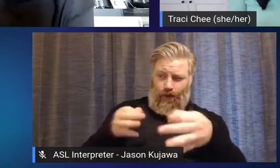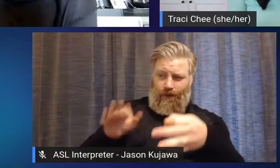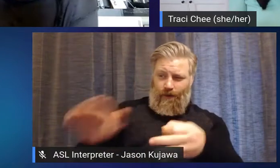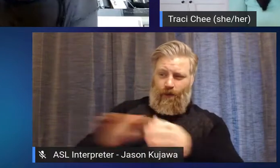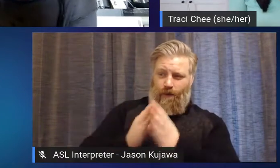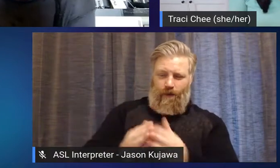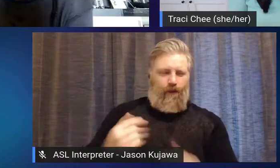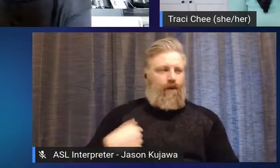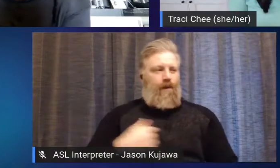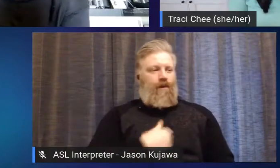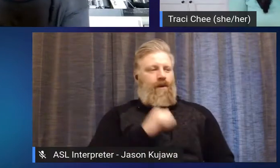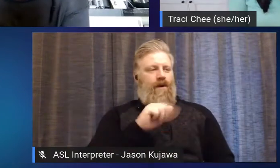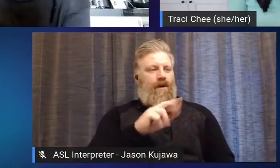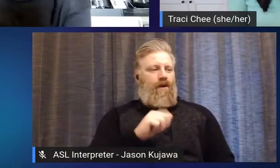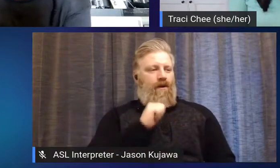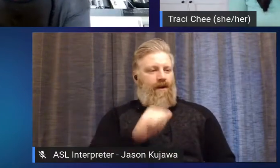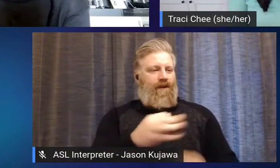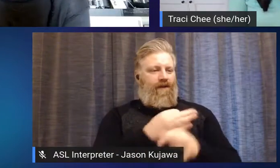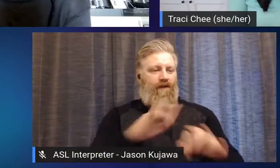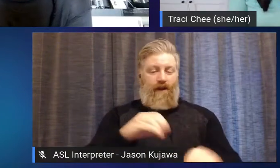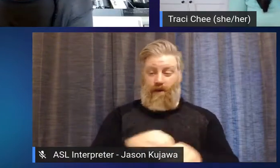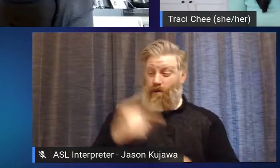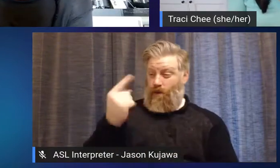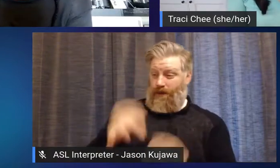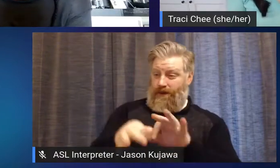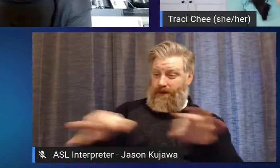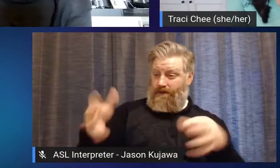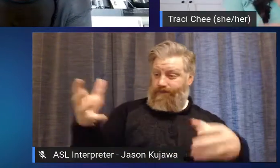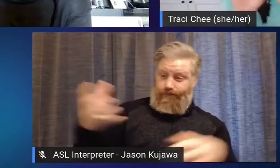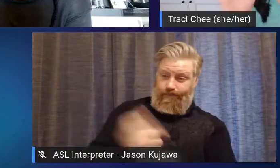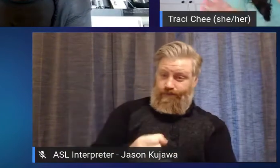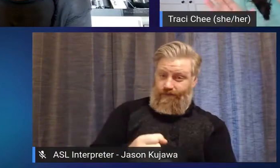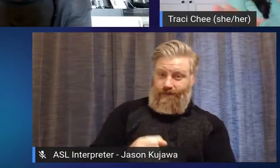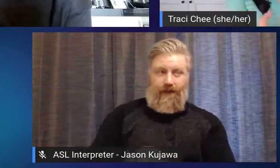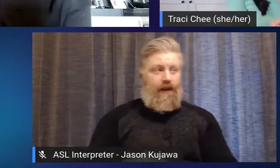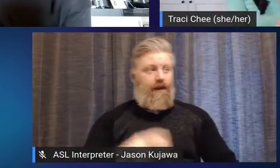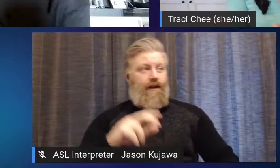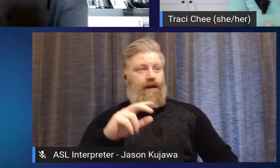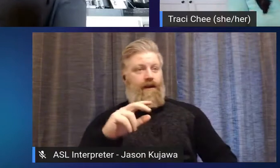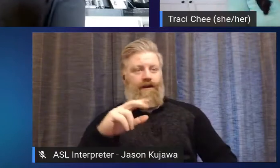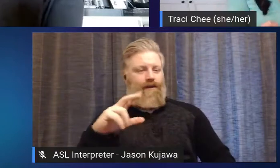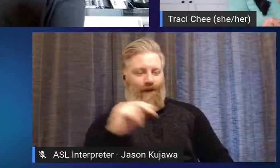Not Free, in a single sentence? No, but